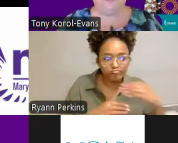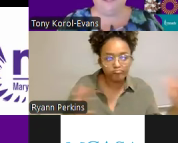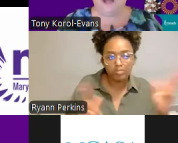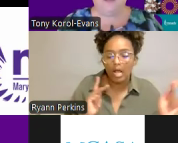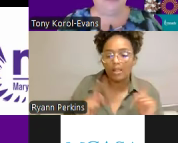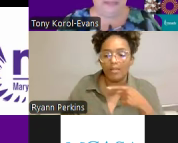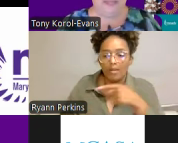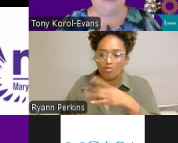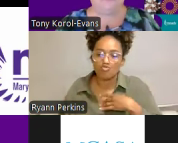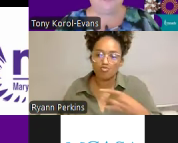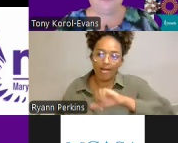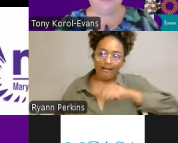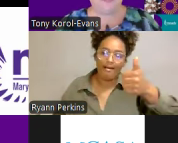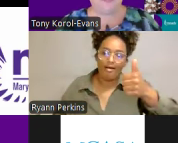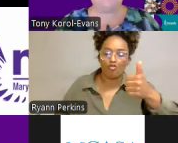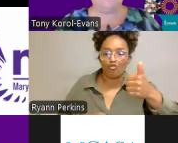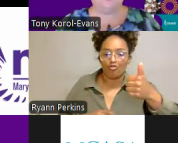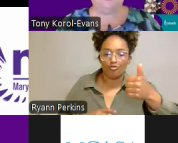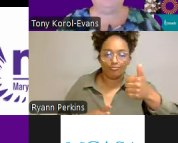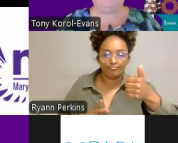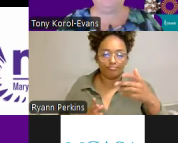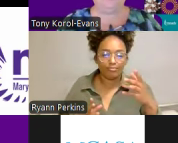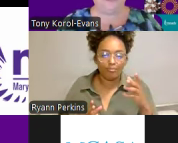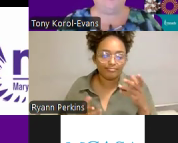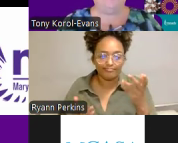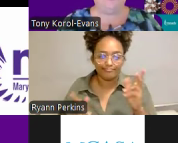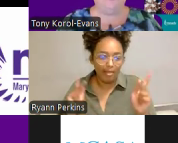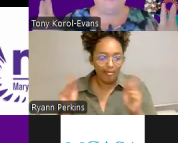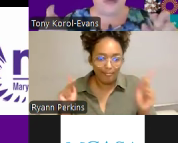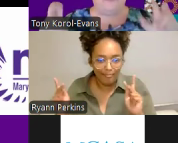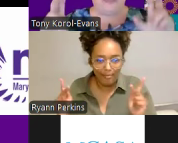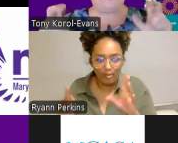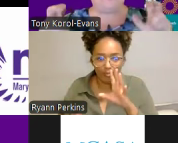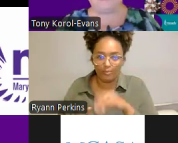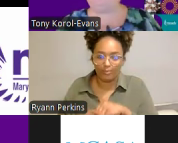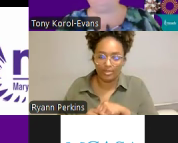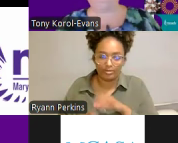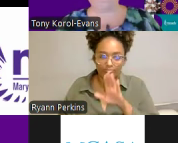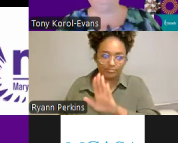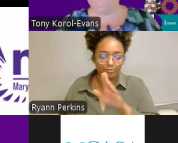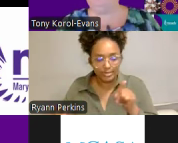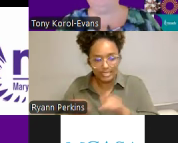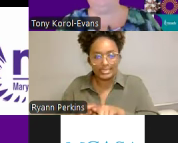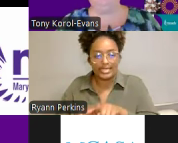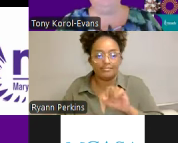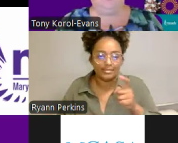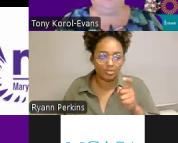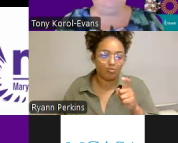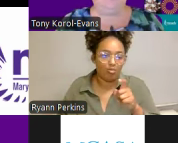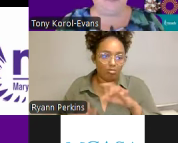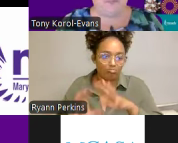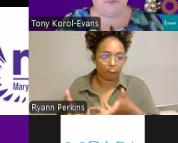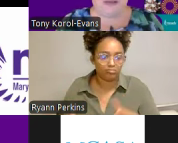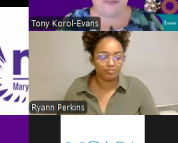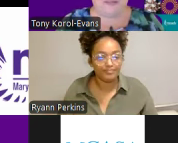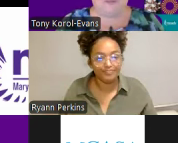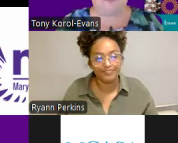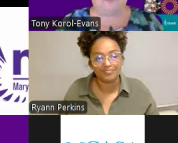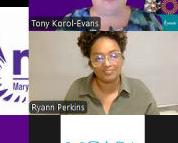Bisexuals got blamed a lot for a lot of bad things that happened in the community. For